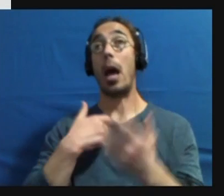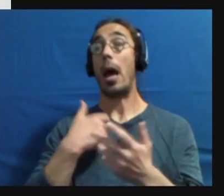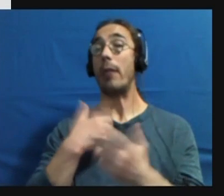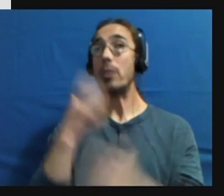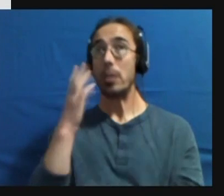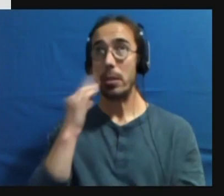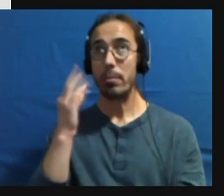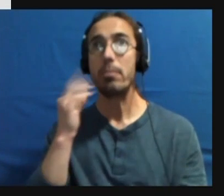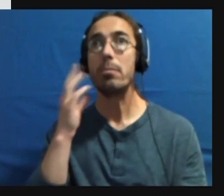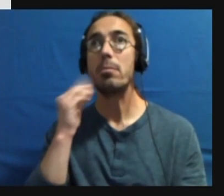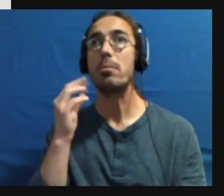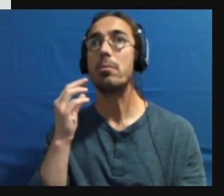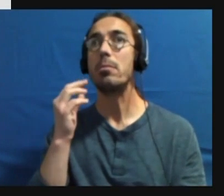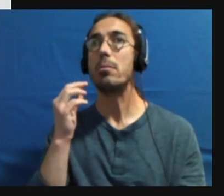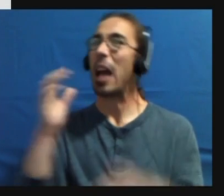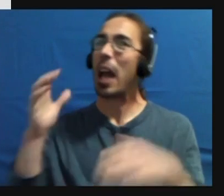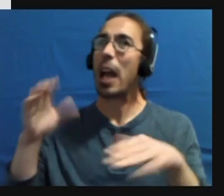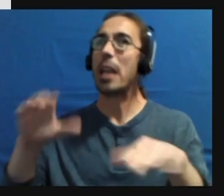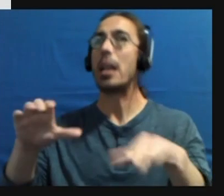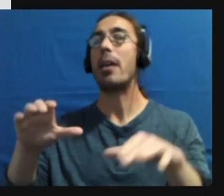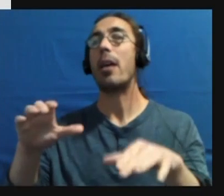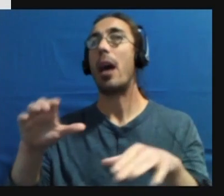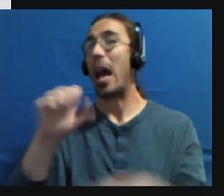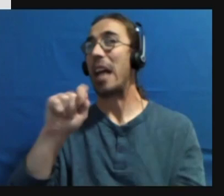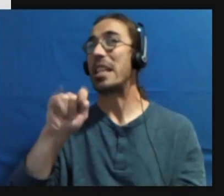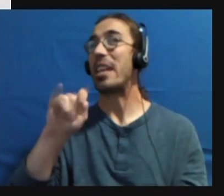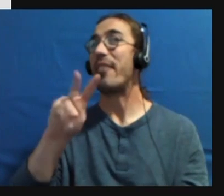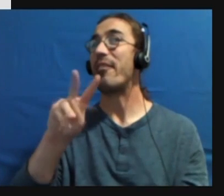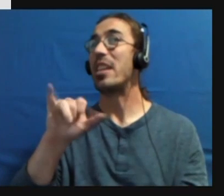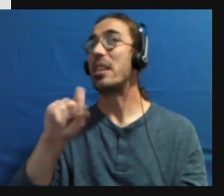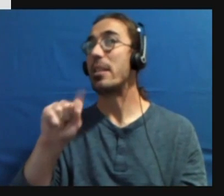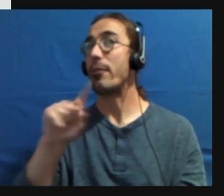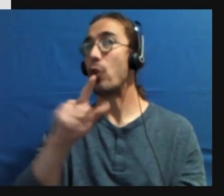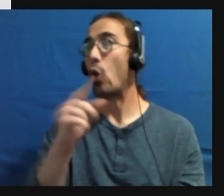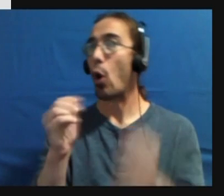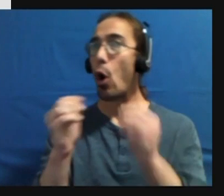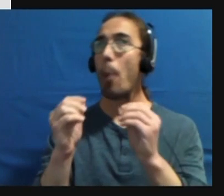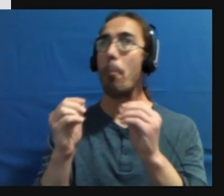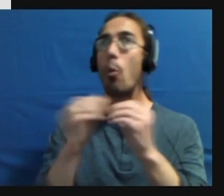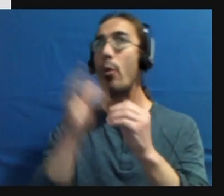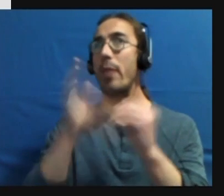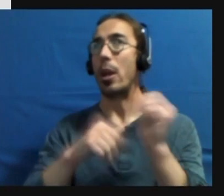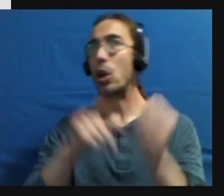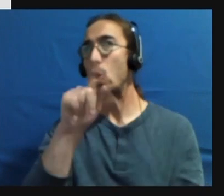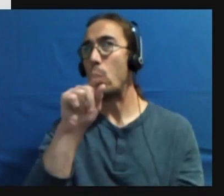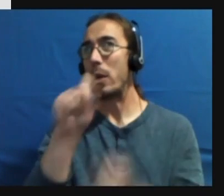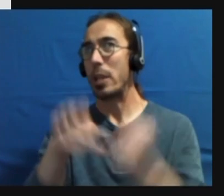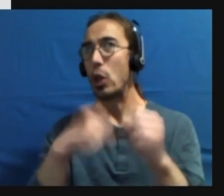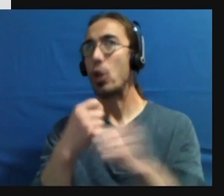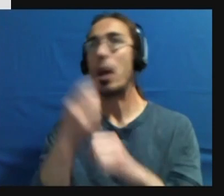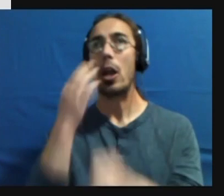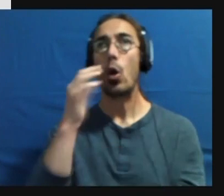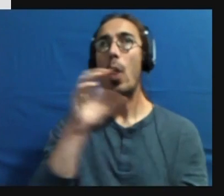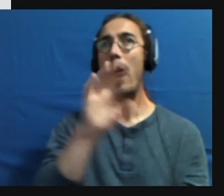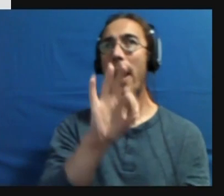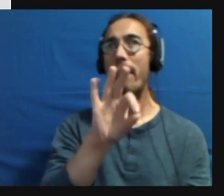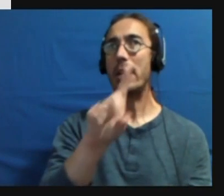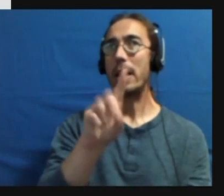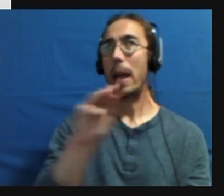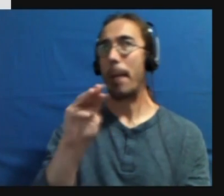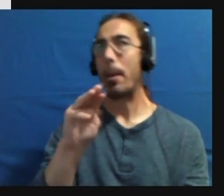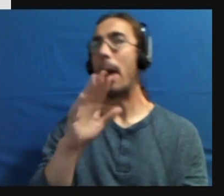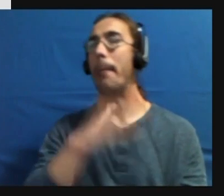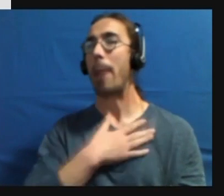a activist for over 10 years. Previous to FDM and my own personal work, I also